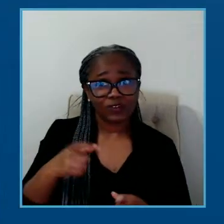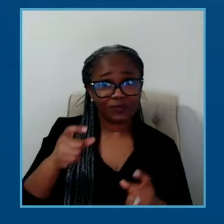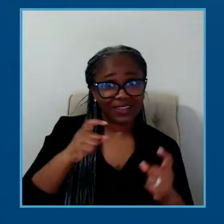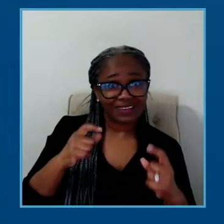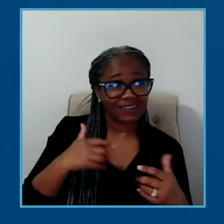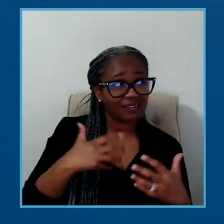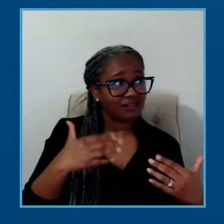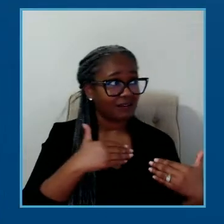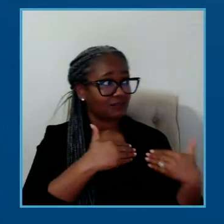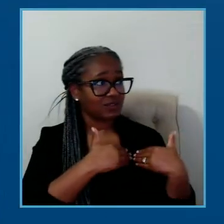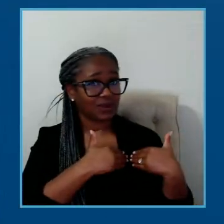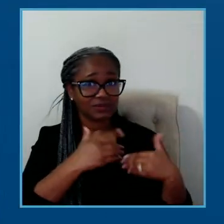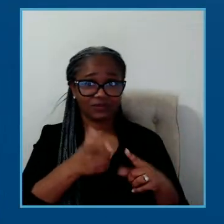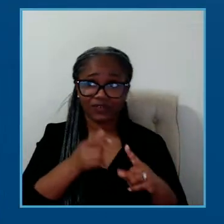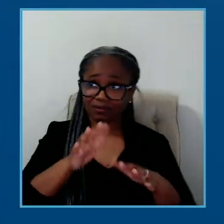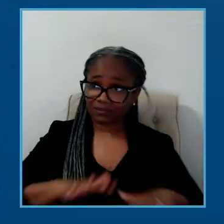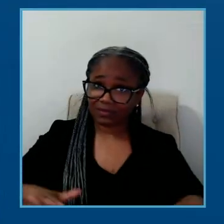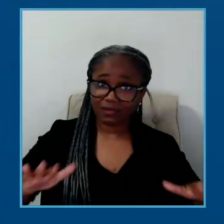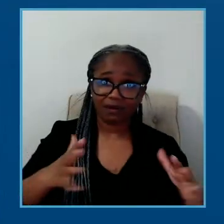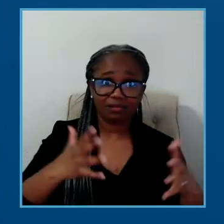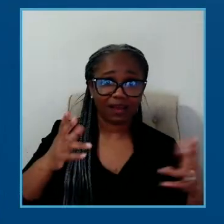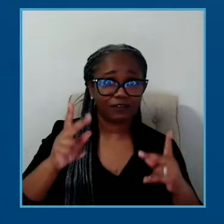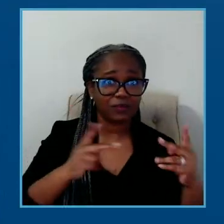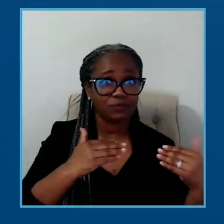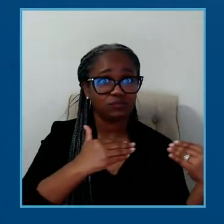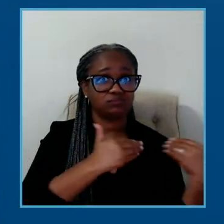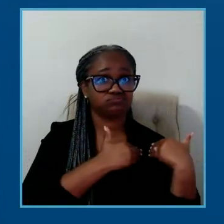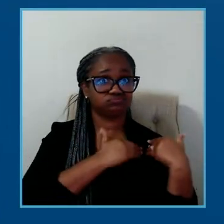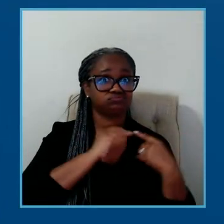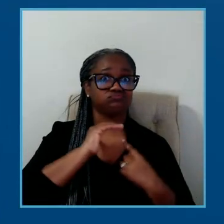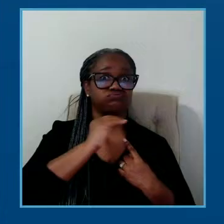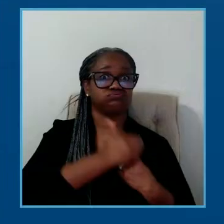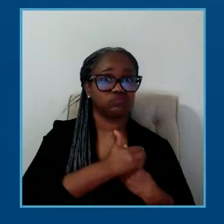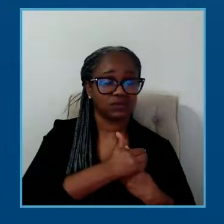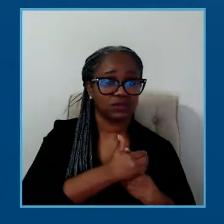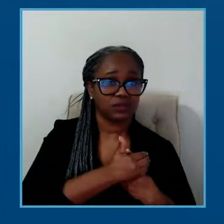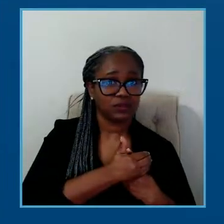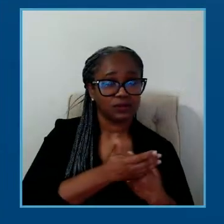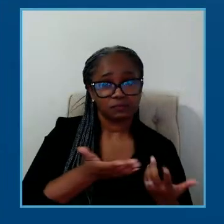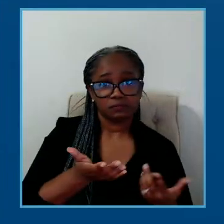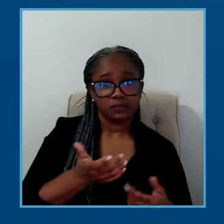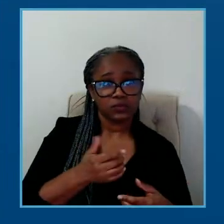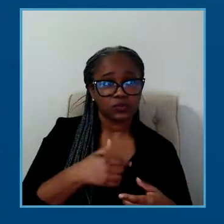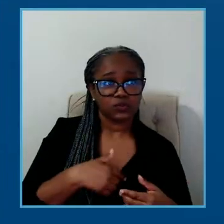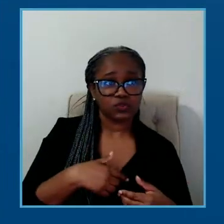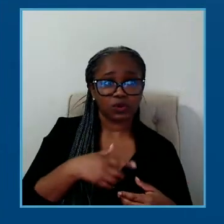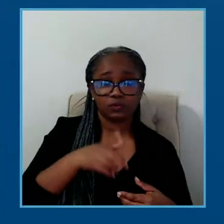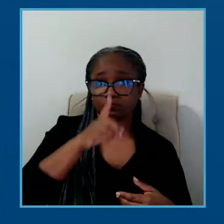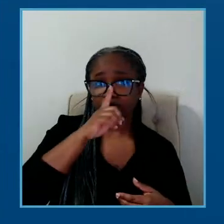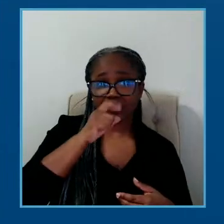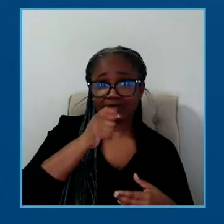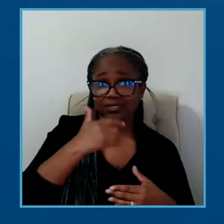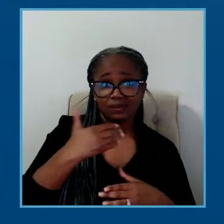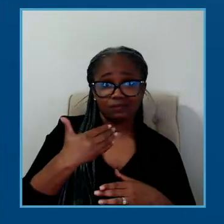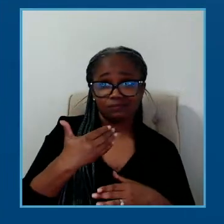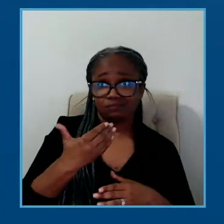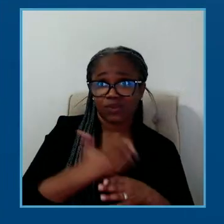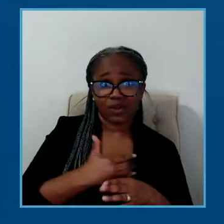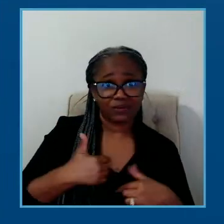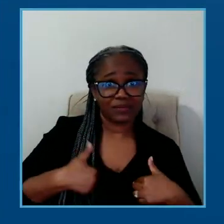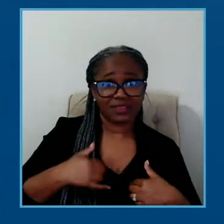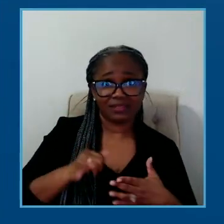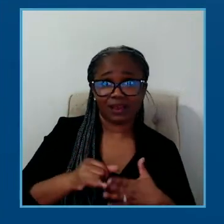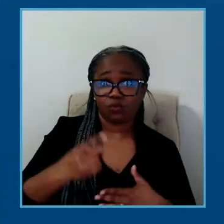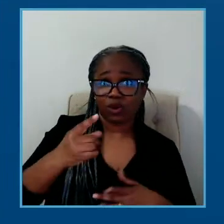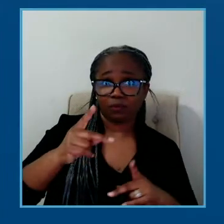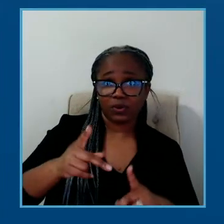say it doesn't bother me that one of the experts who testified today is paid for their expertise. That is something